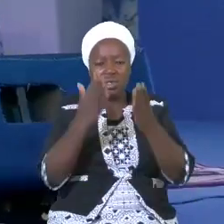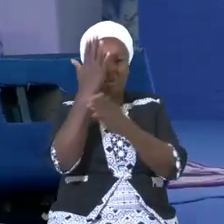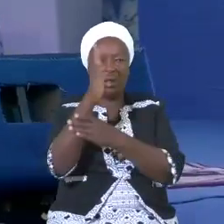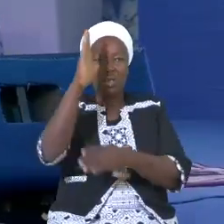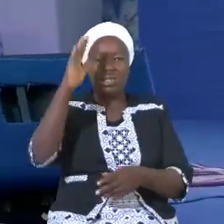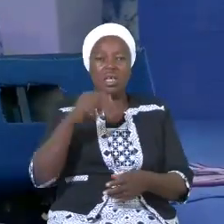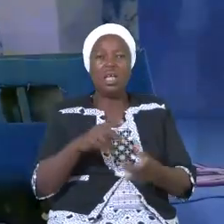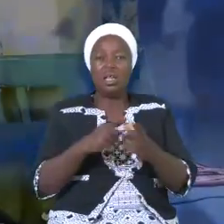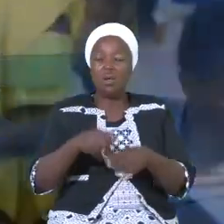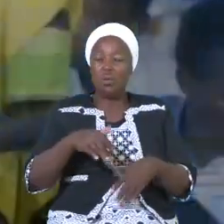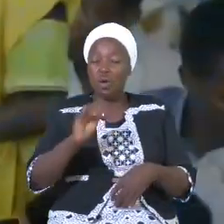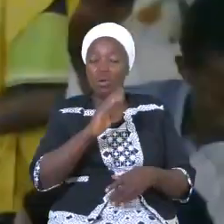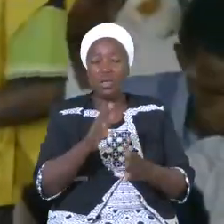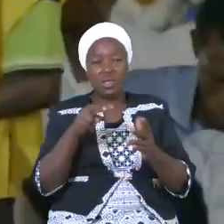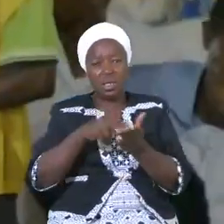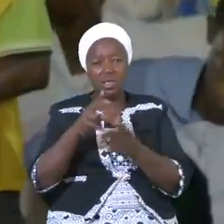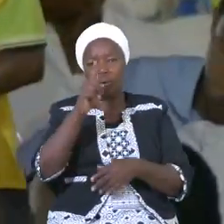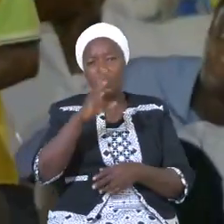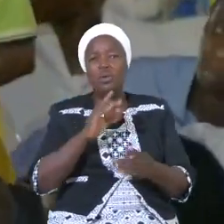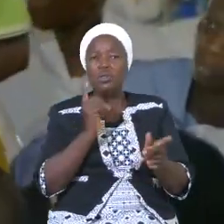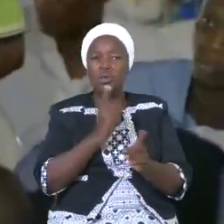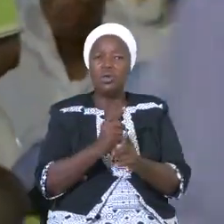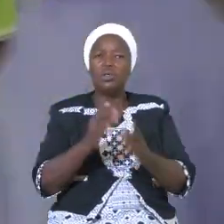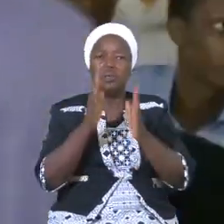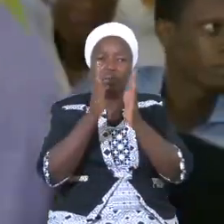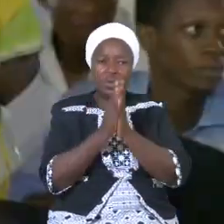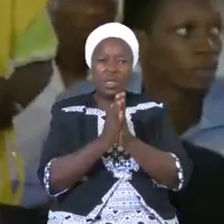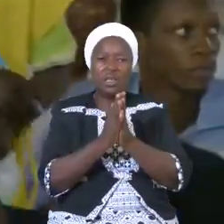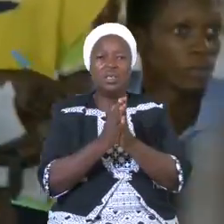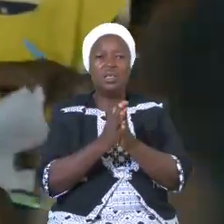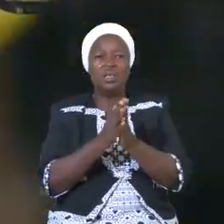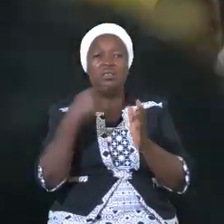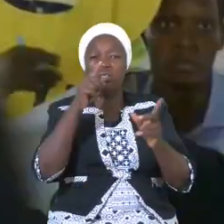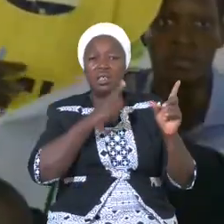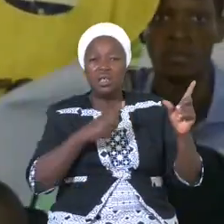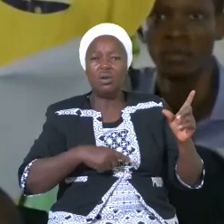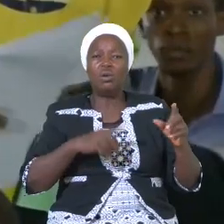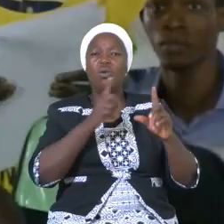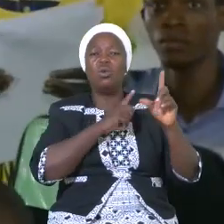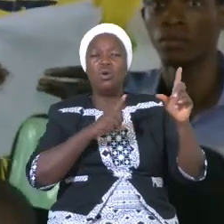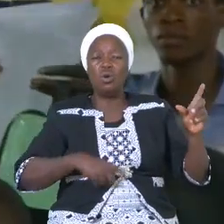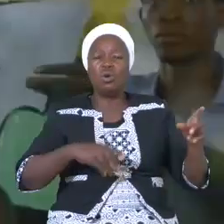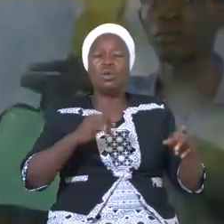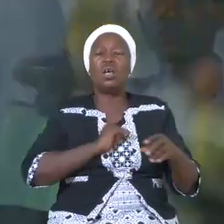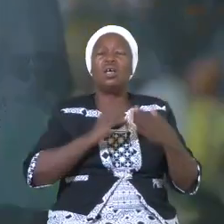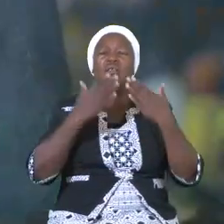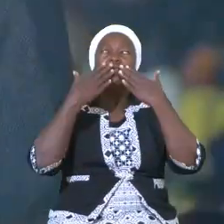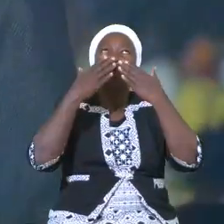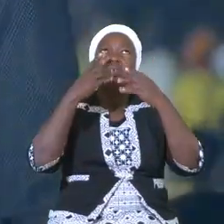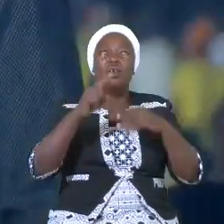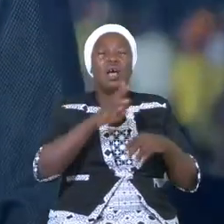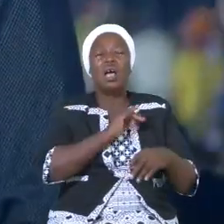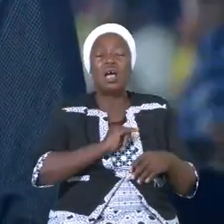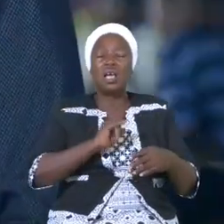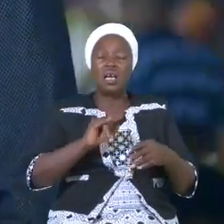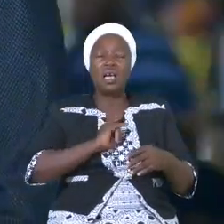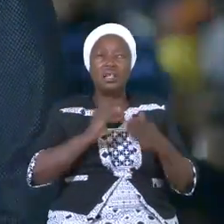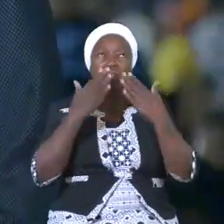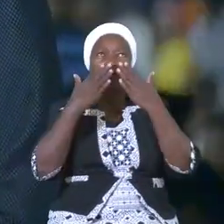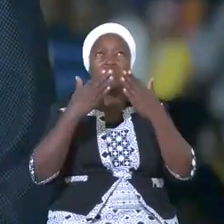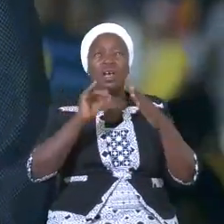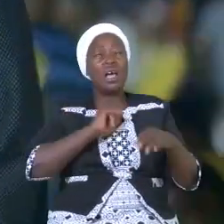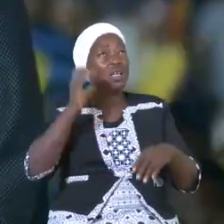standing up tell the lord lord i thank you i hear your voice calling